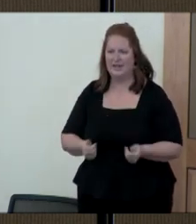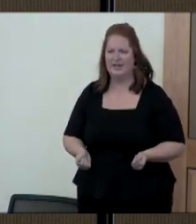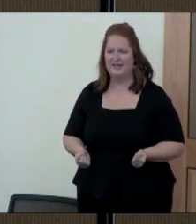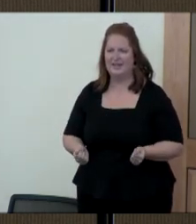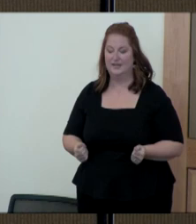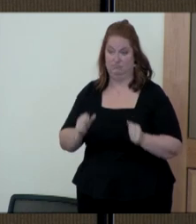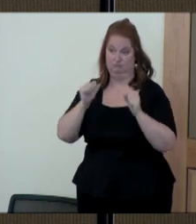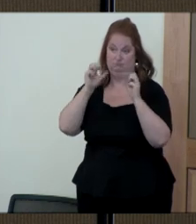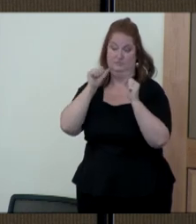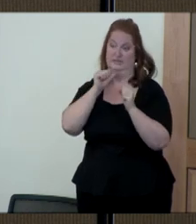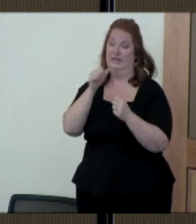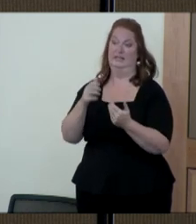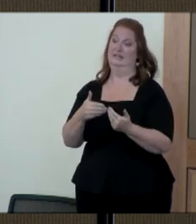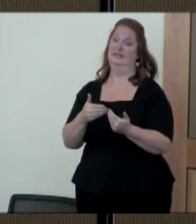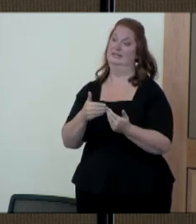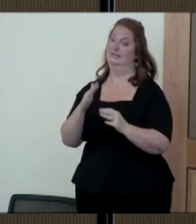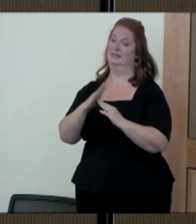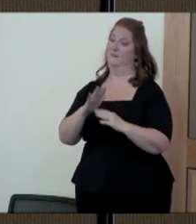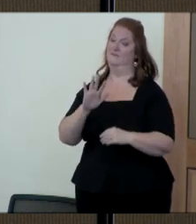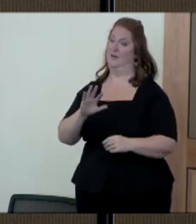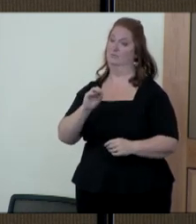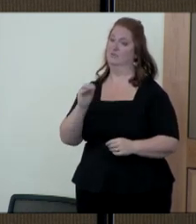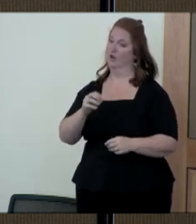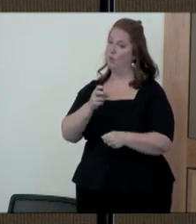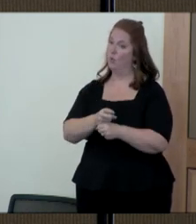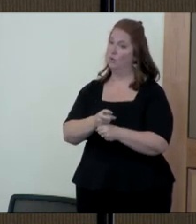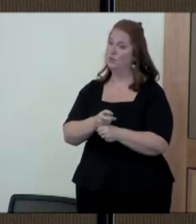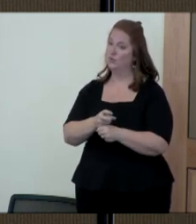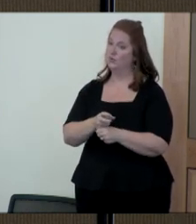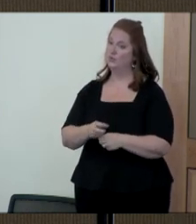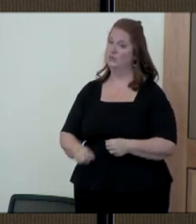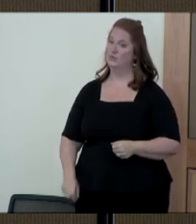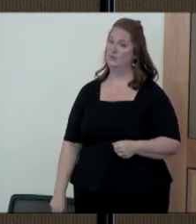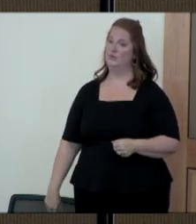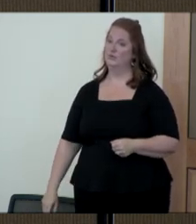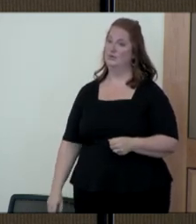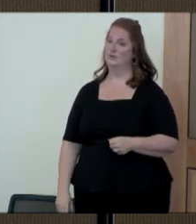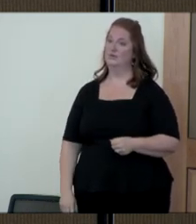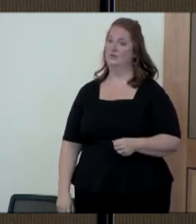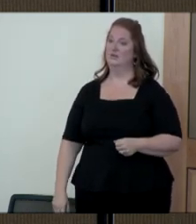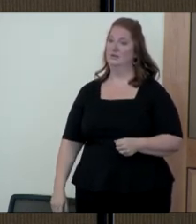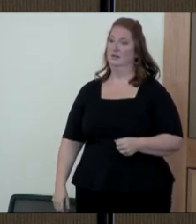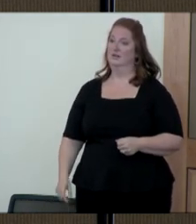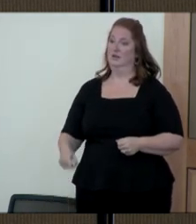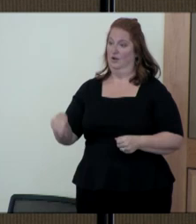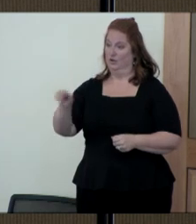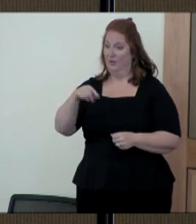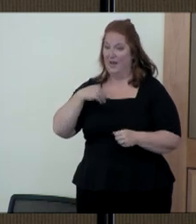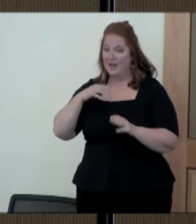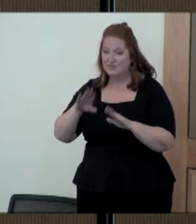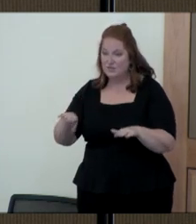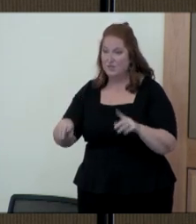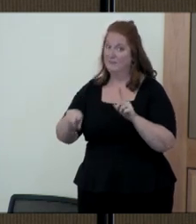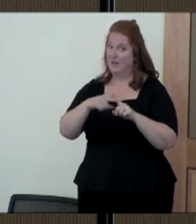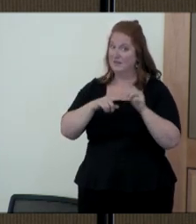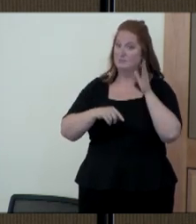That's not an easy place to make top 5%. It's hard, because you have children and you have parents